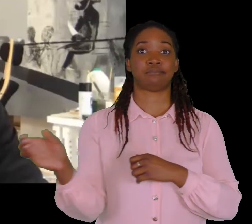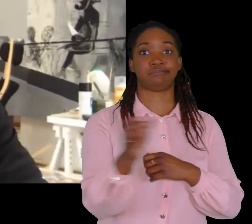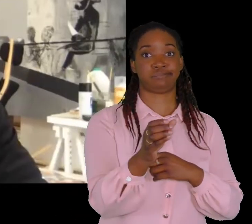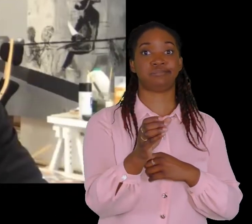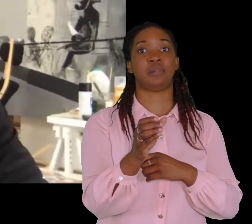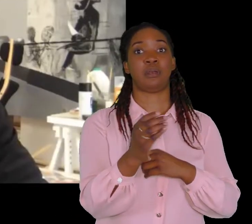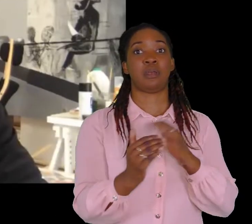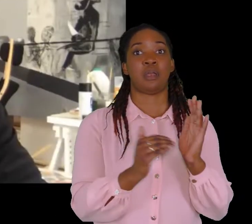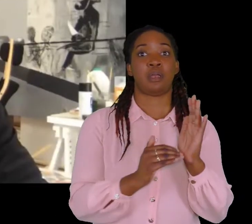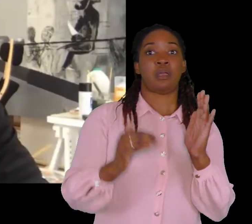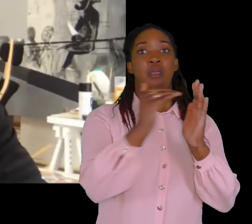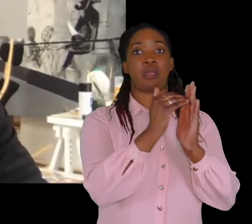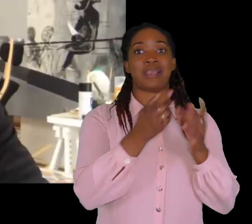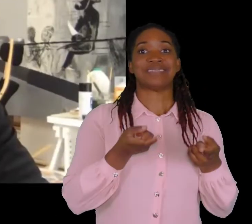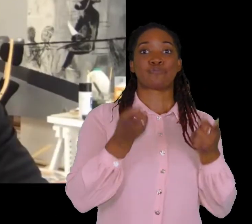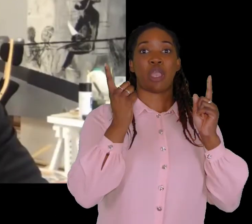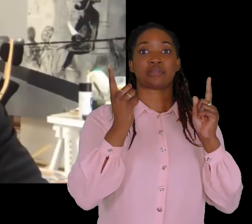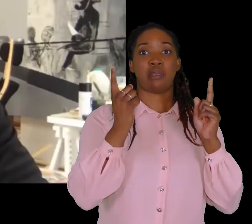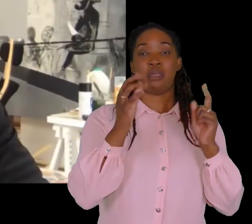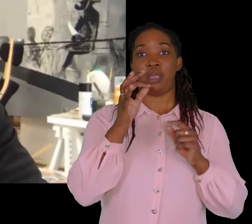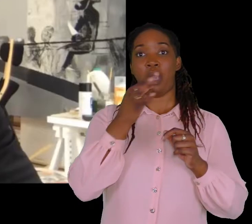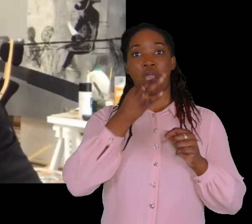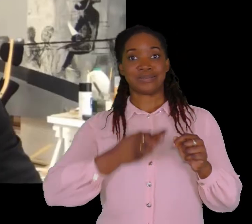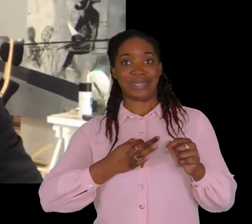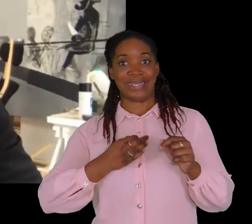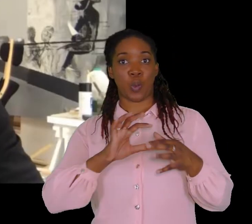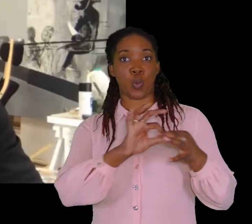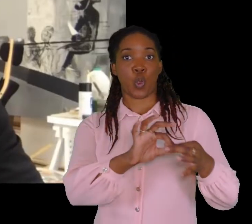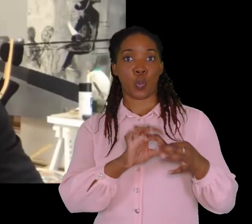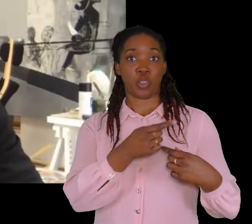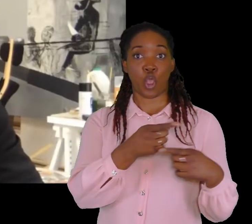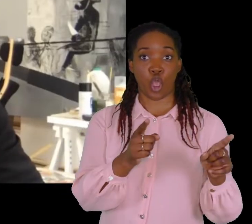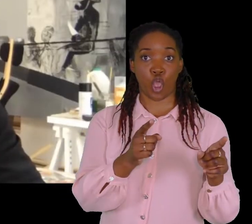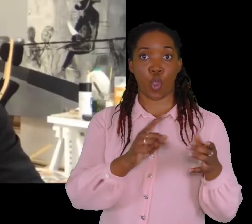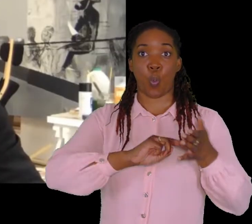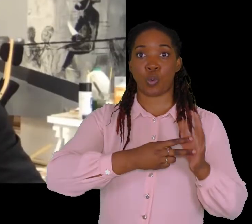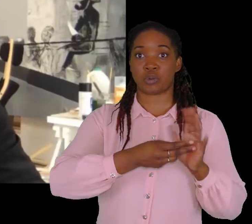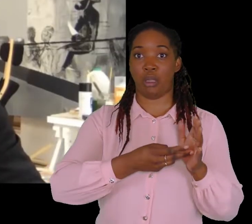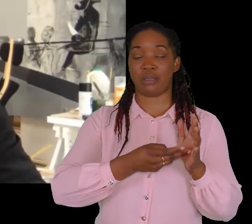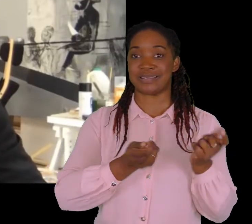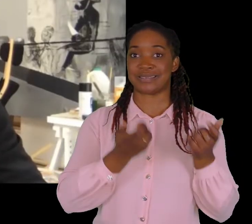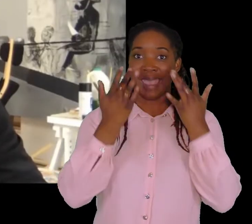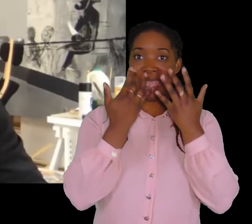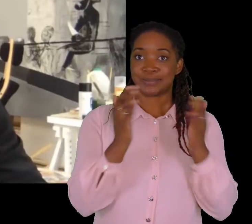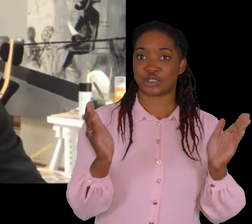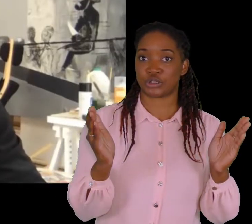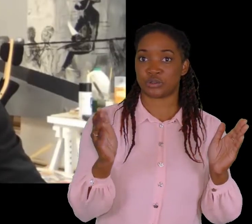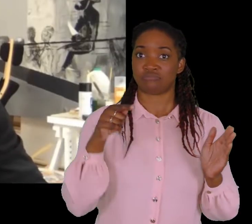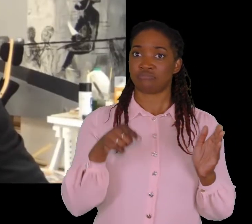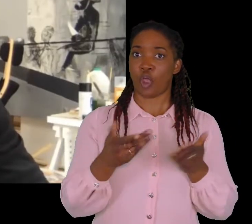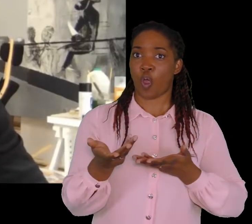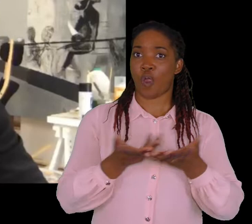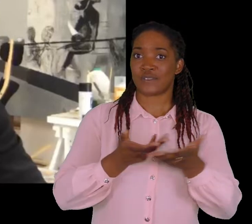with her to help her organize the exhibitions, because there was this conversation right after the meeting, and she realized that I came along with